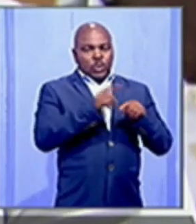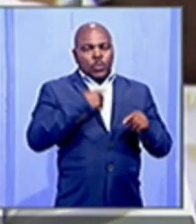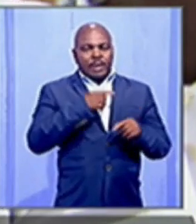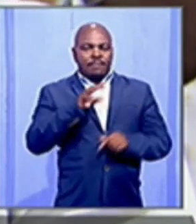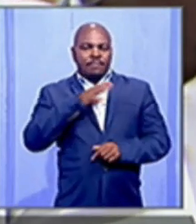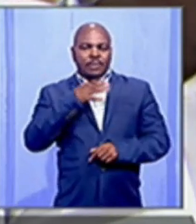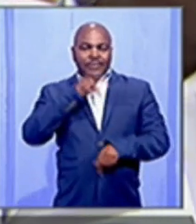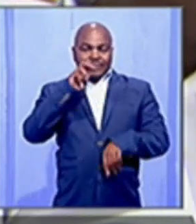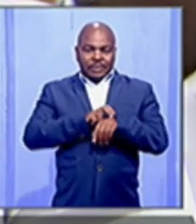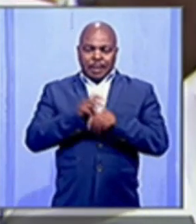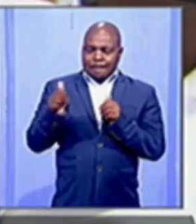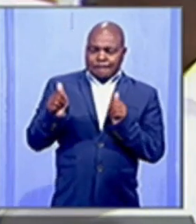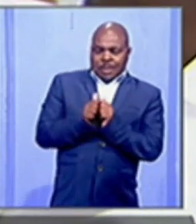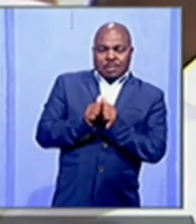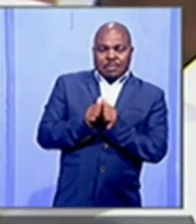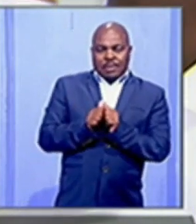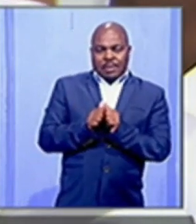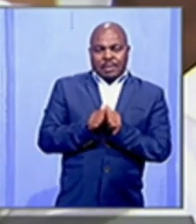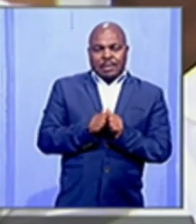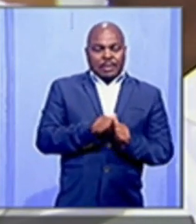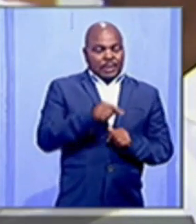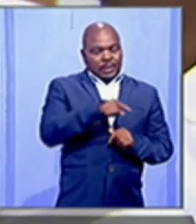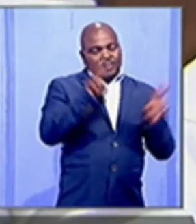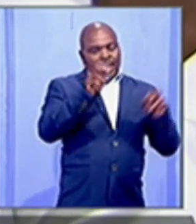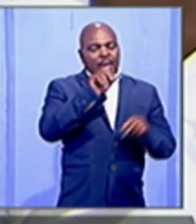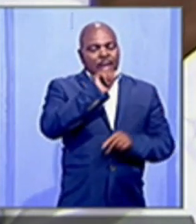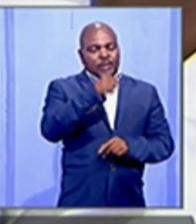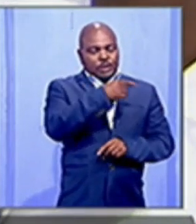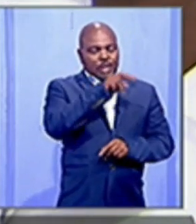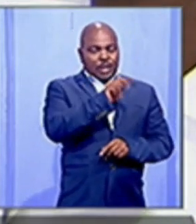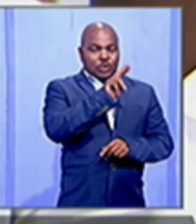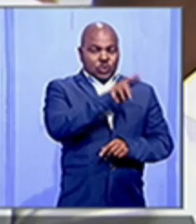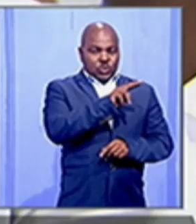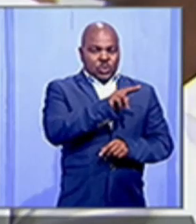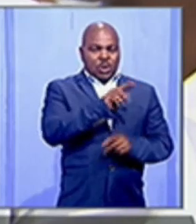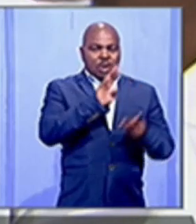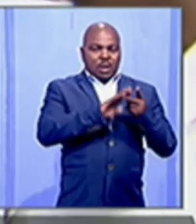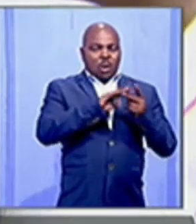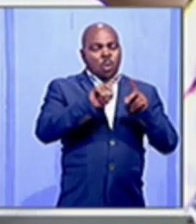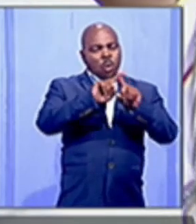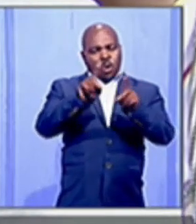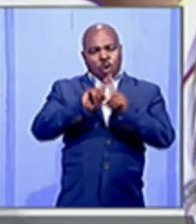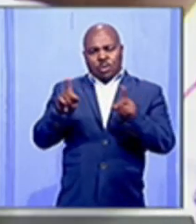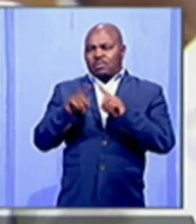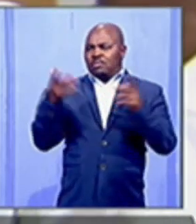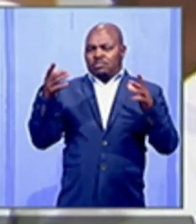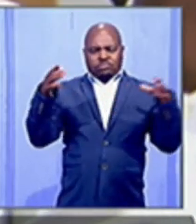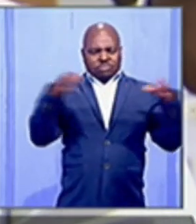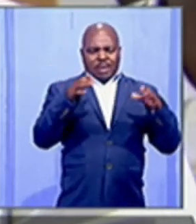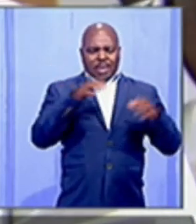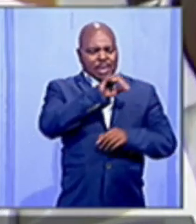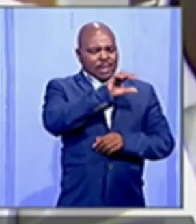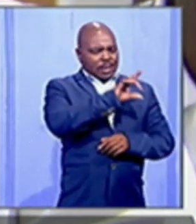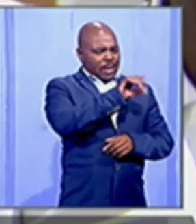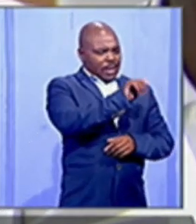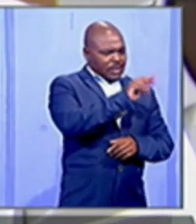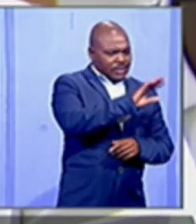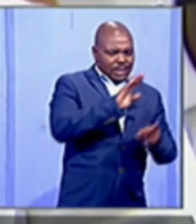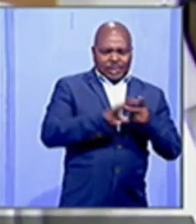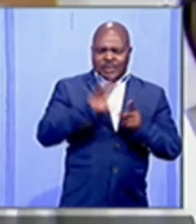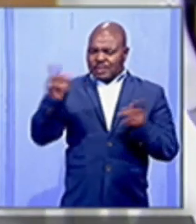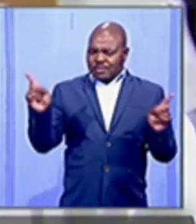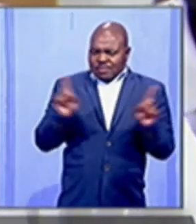partnership. This is what ANC calls the GNU, where we are bringing all parties. It's not a DA and an ANC coalition.